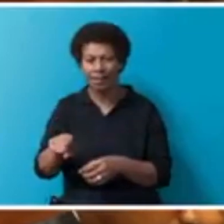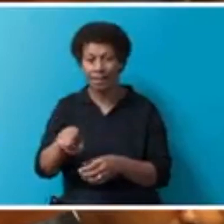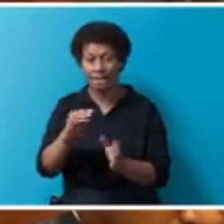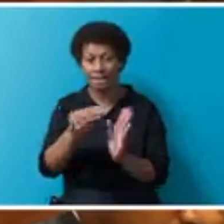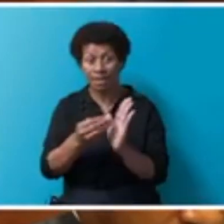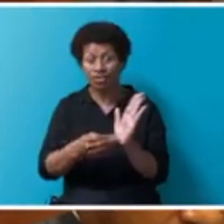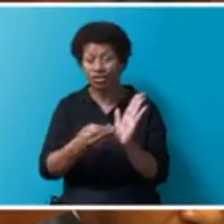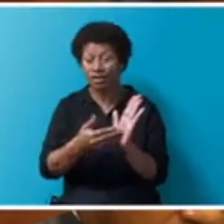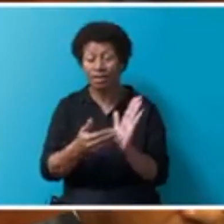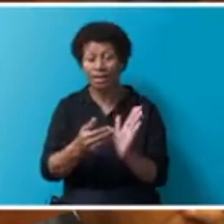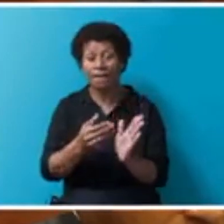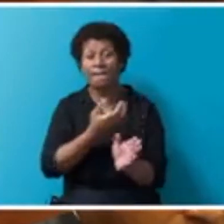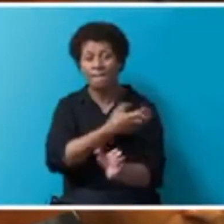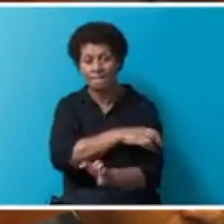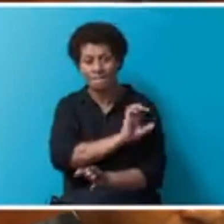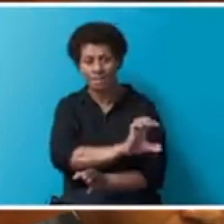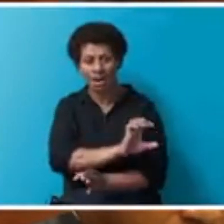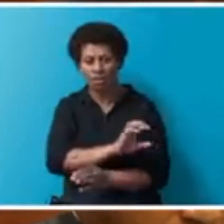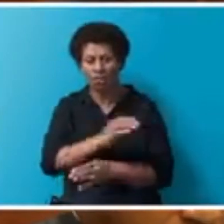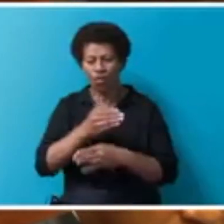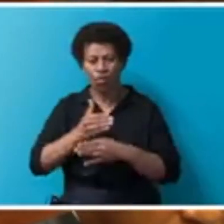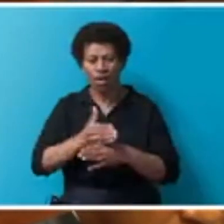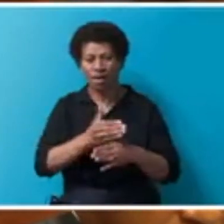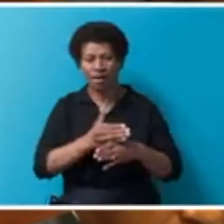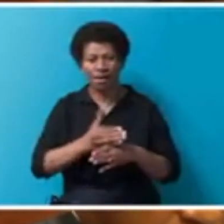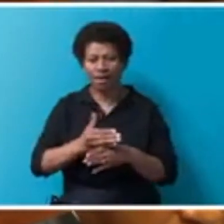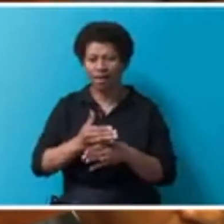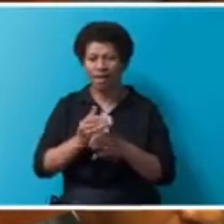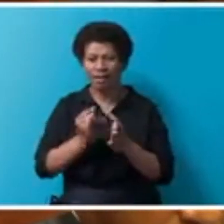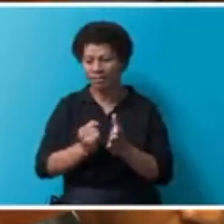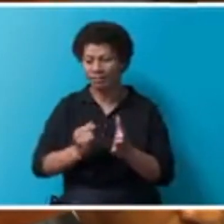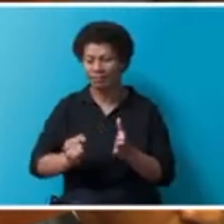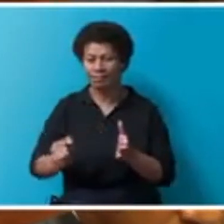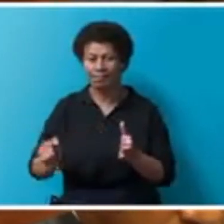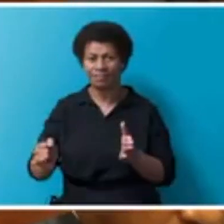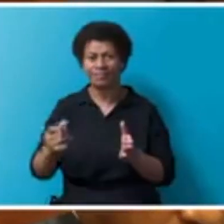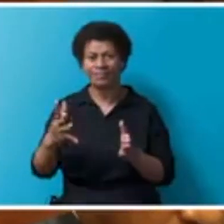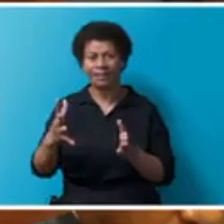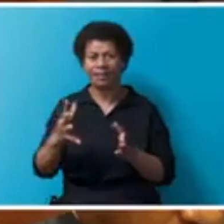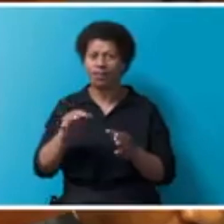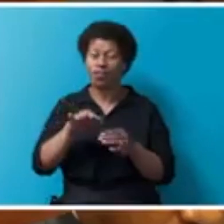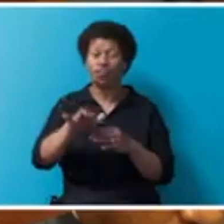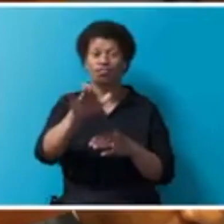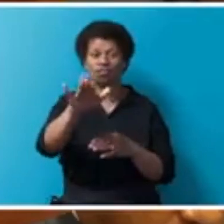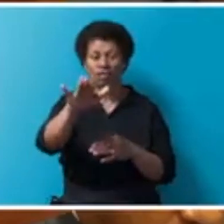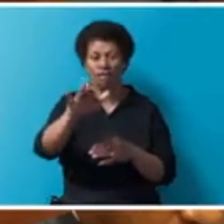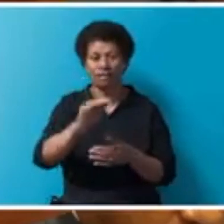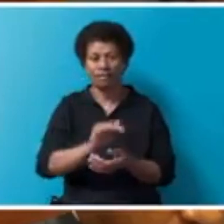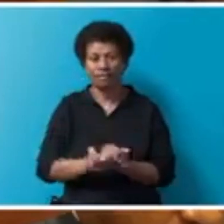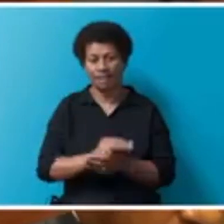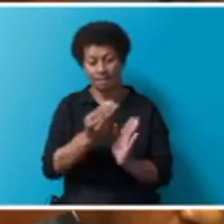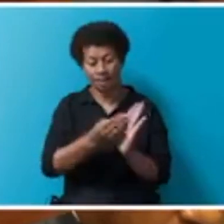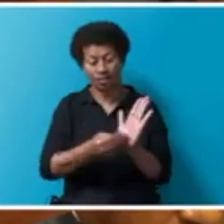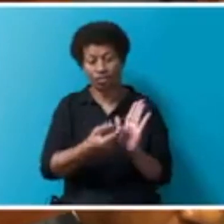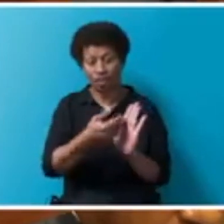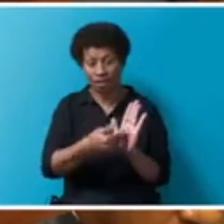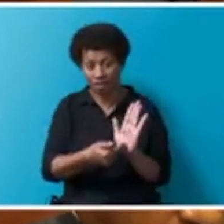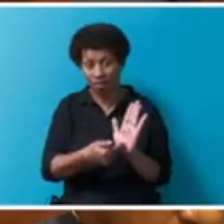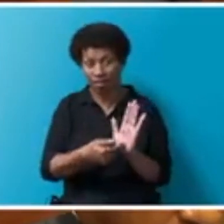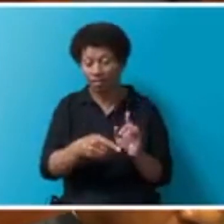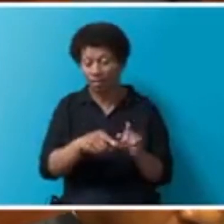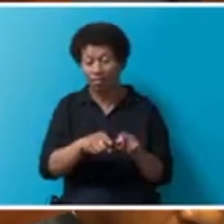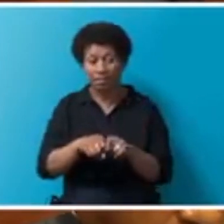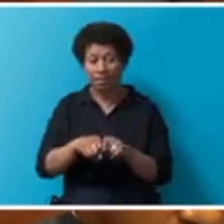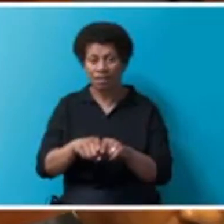workers, supports our industries, and invests in our future. It is a budget that fully puts the